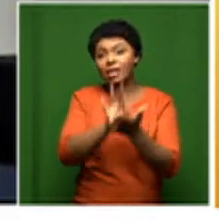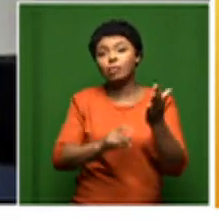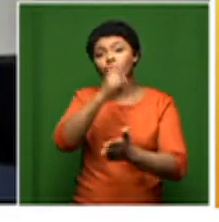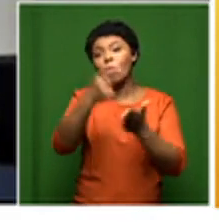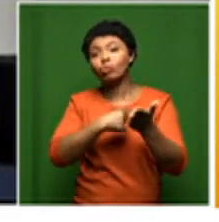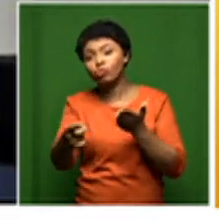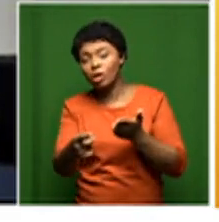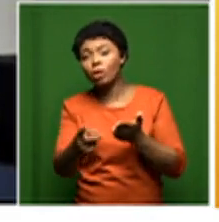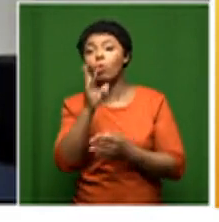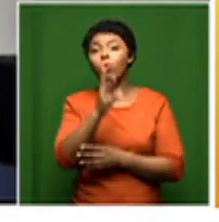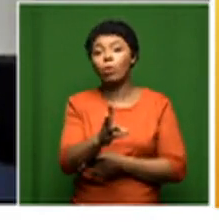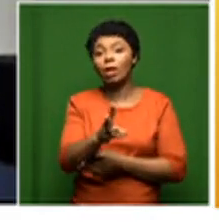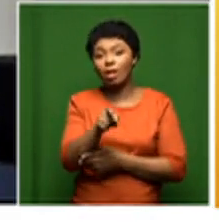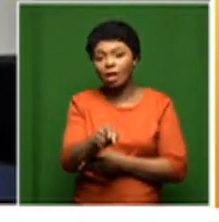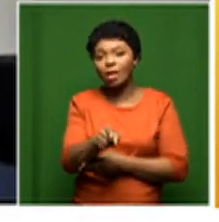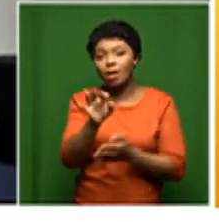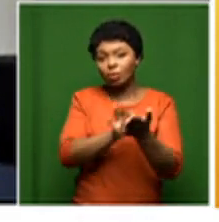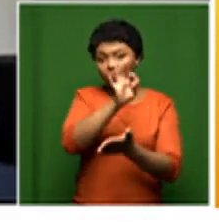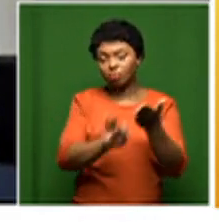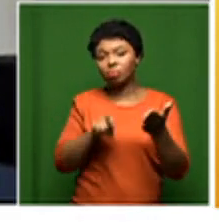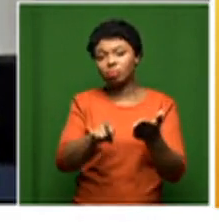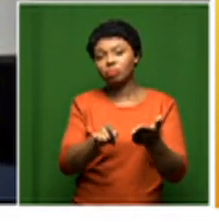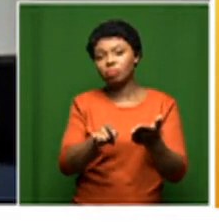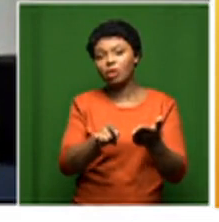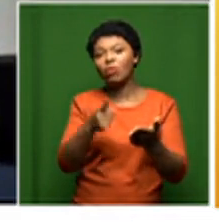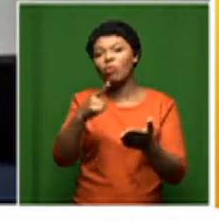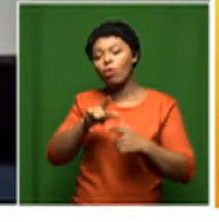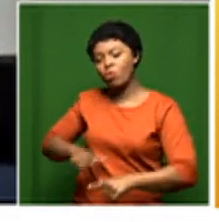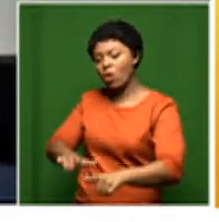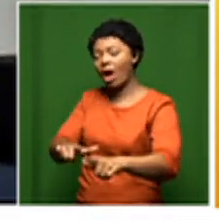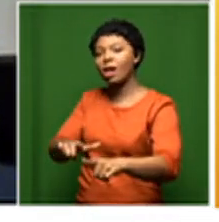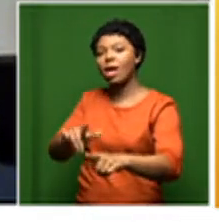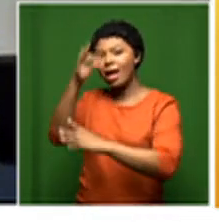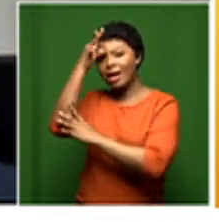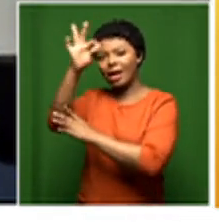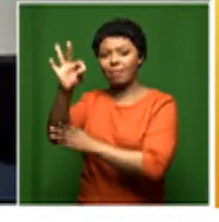There's the local by-elections towards the local government elections